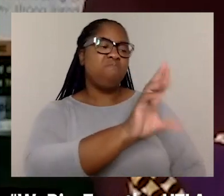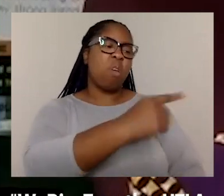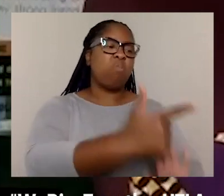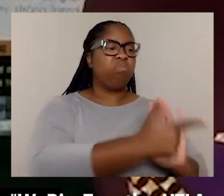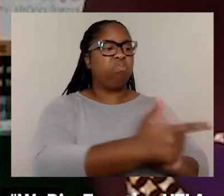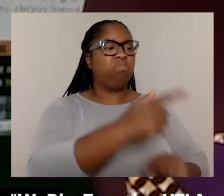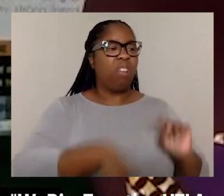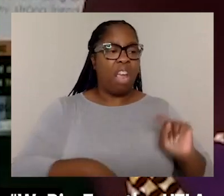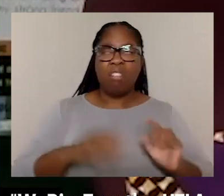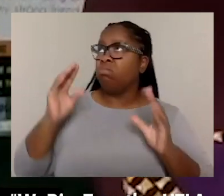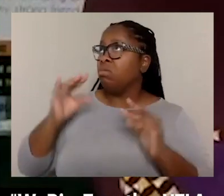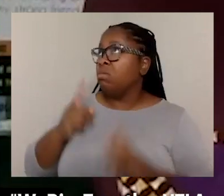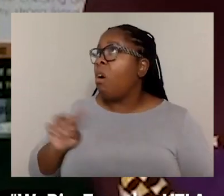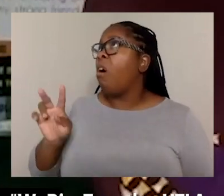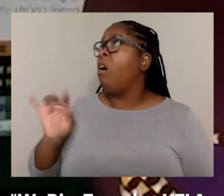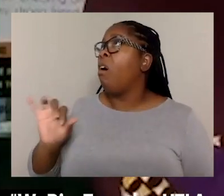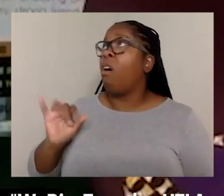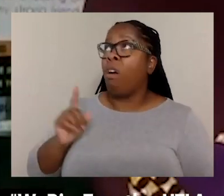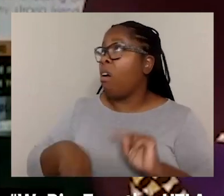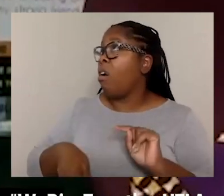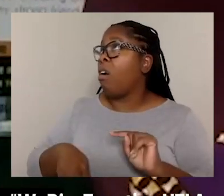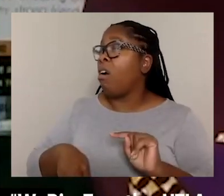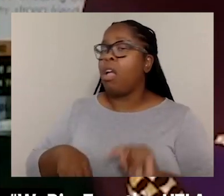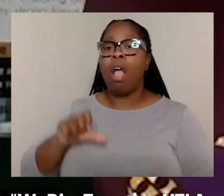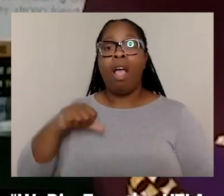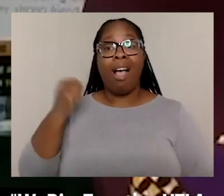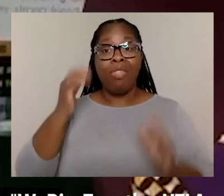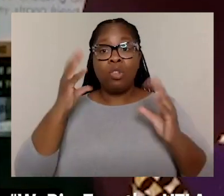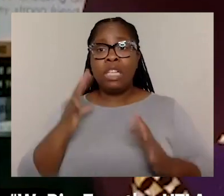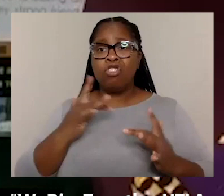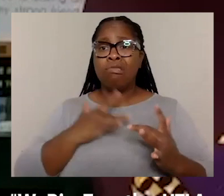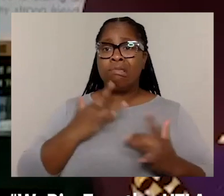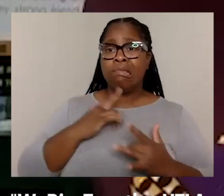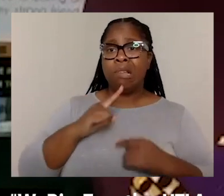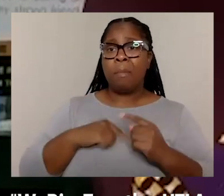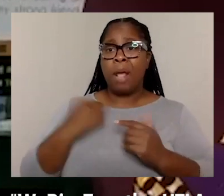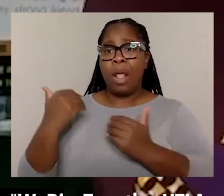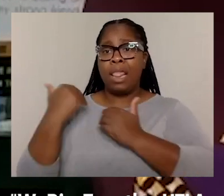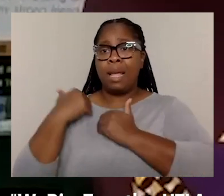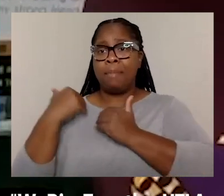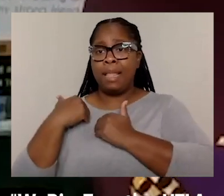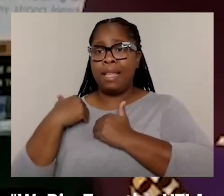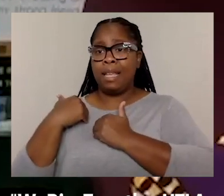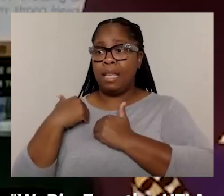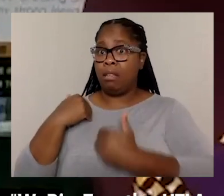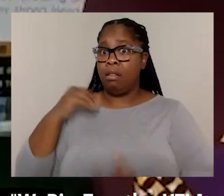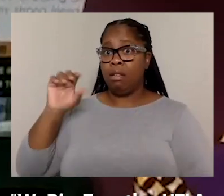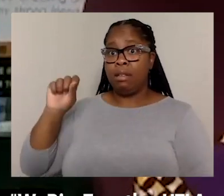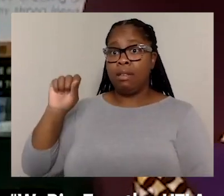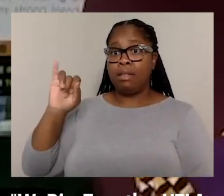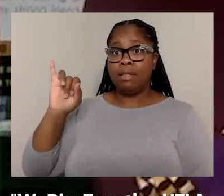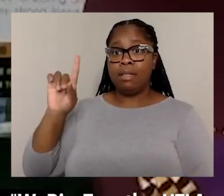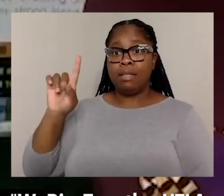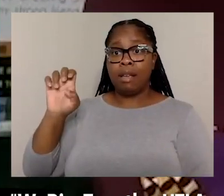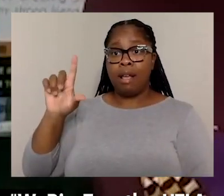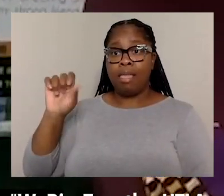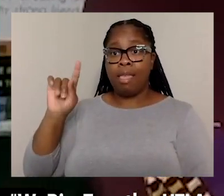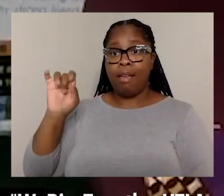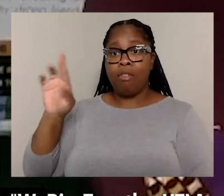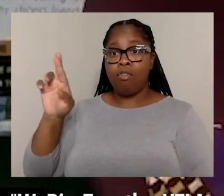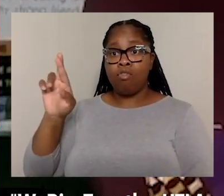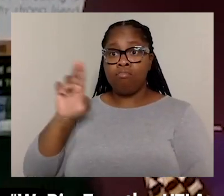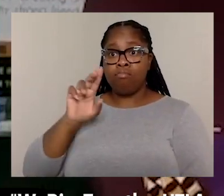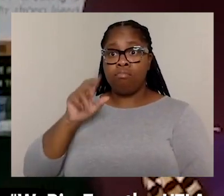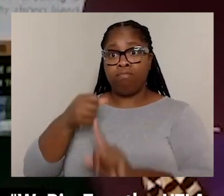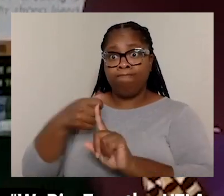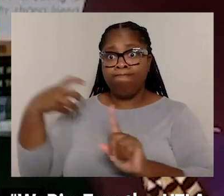worried about liability. There is no language in our side letter mandating breakout rooms. The use